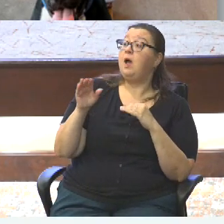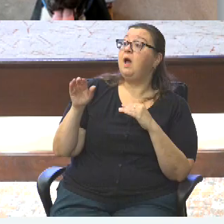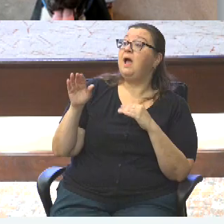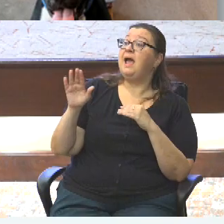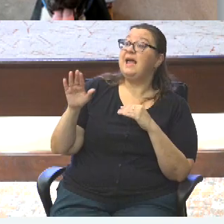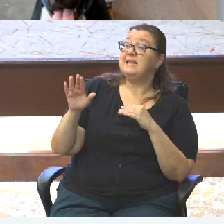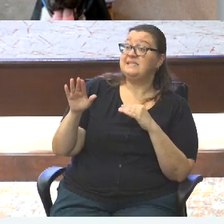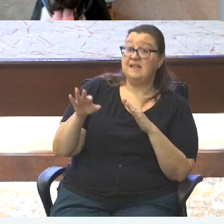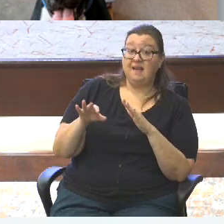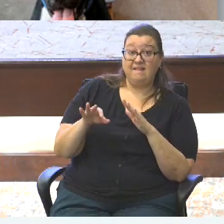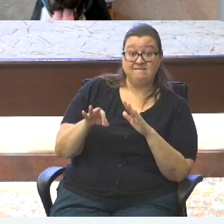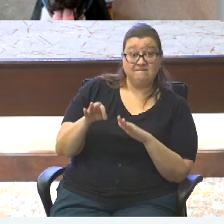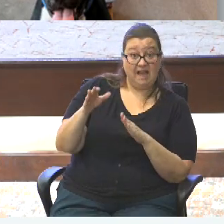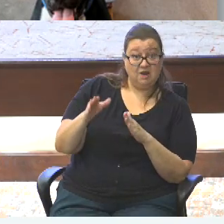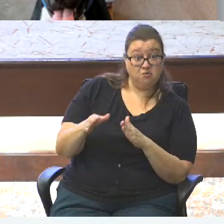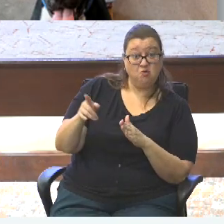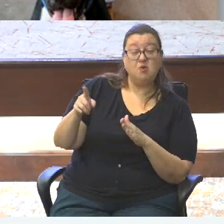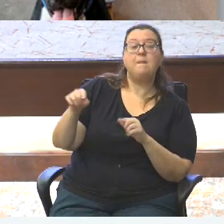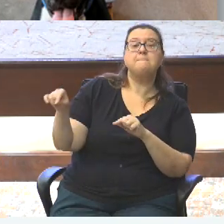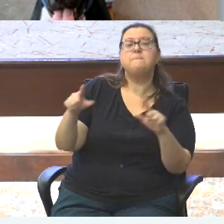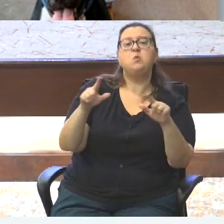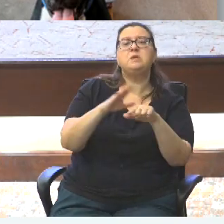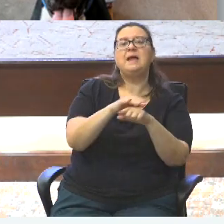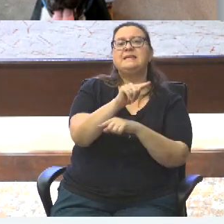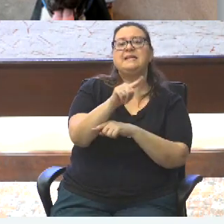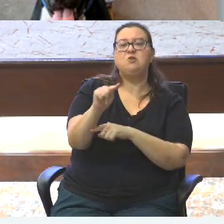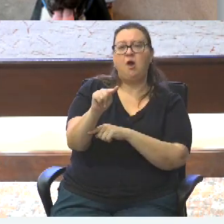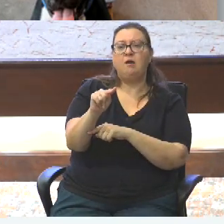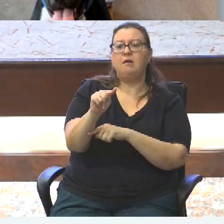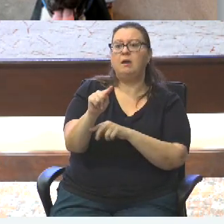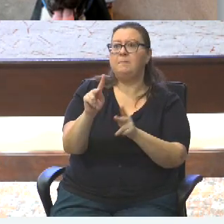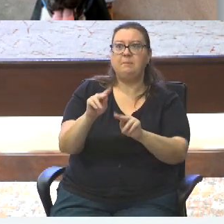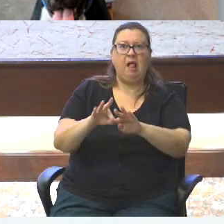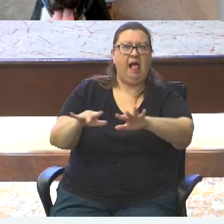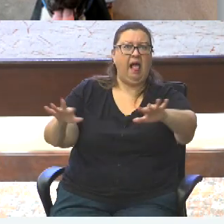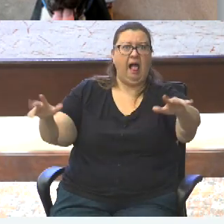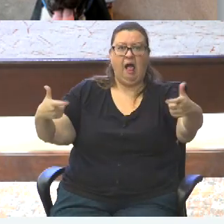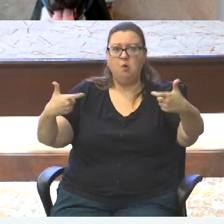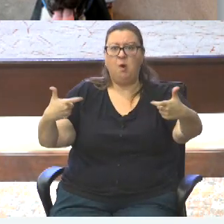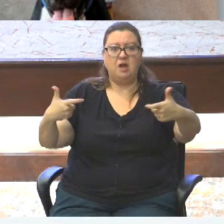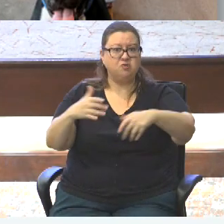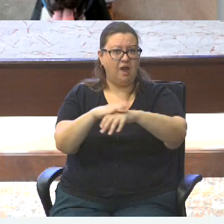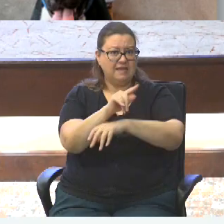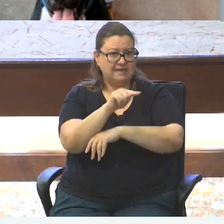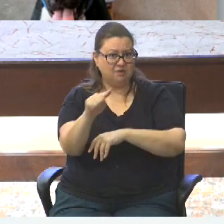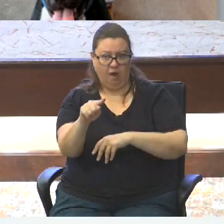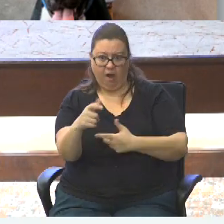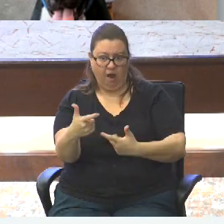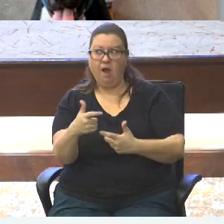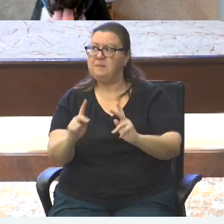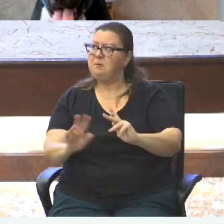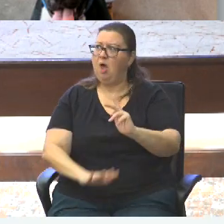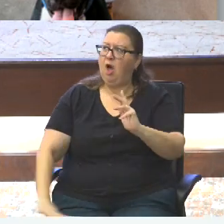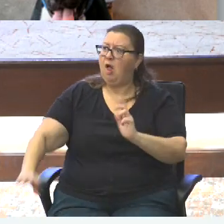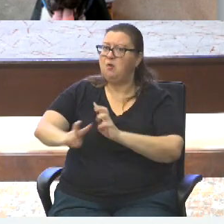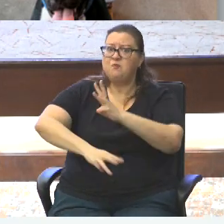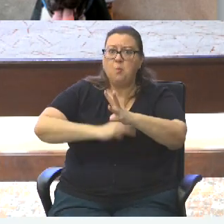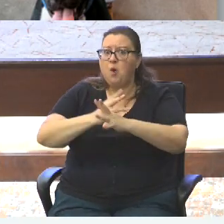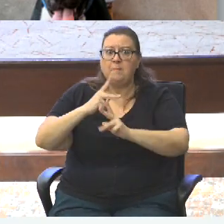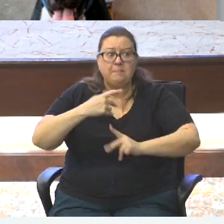original finder, had posted a story on TikTok, and it quickly went viral. Calls poured in from all over the world, with people eager